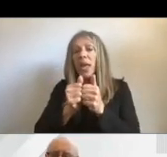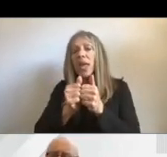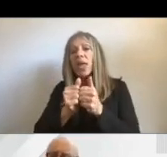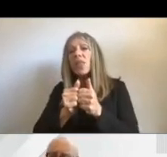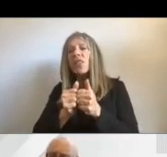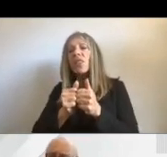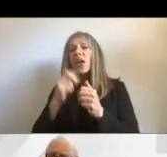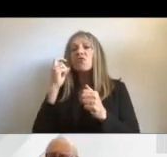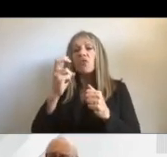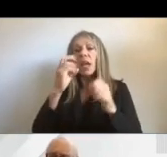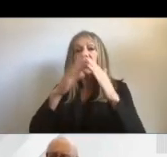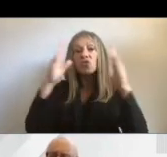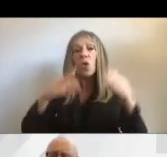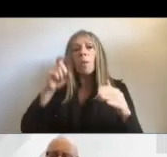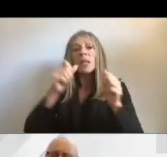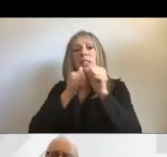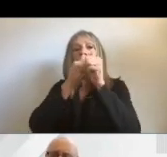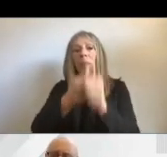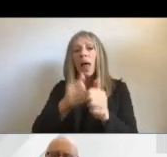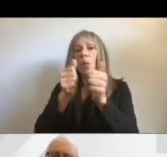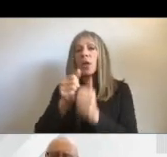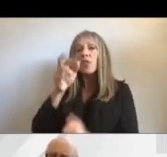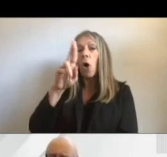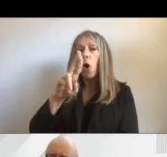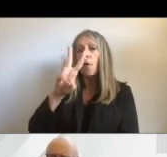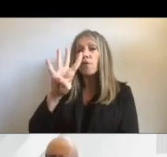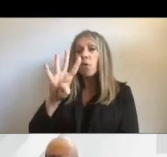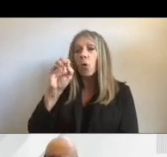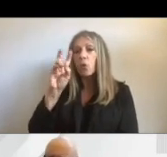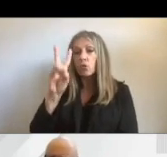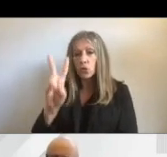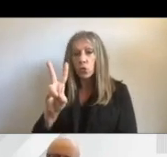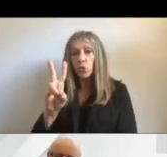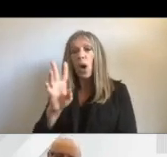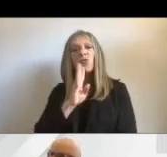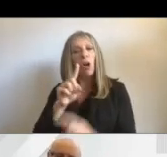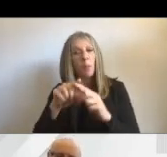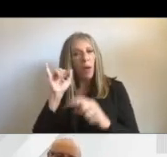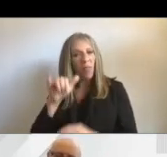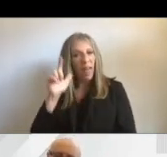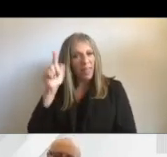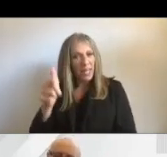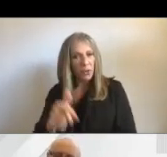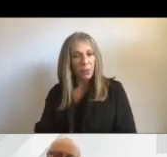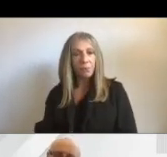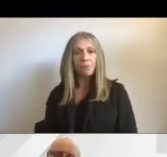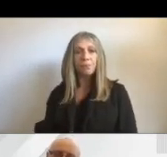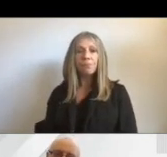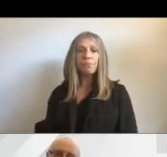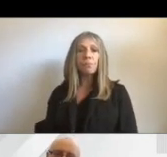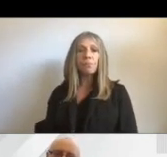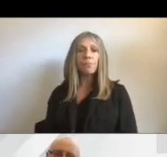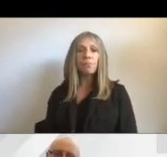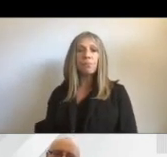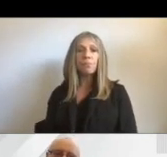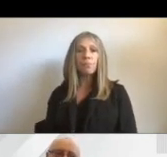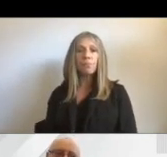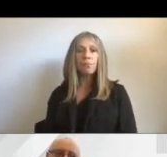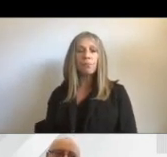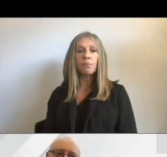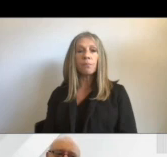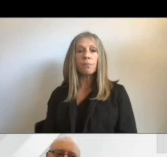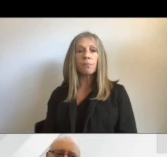phasing. If there's a situation where all pedestrians or all vehicles stop when the signal is on, then speech walk message